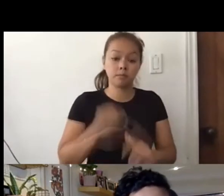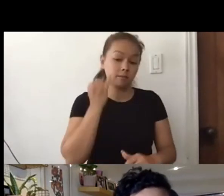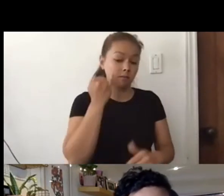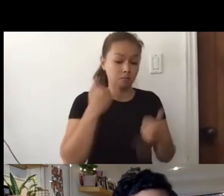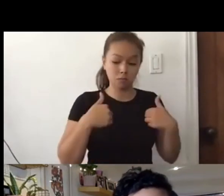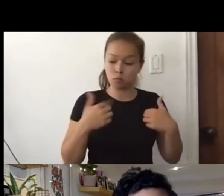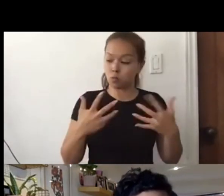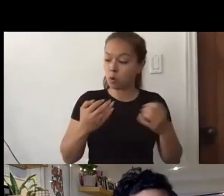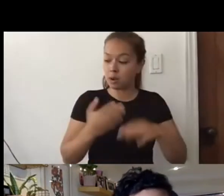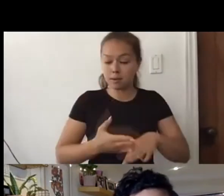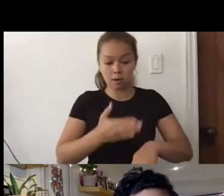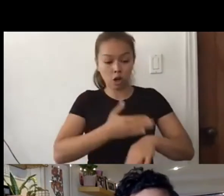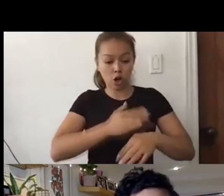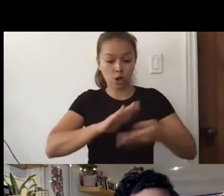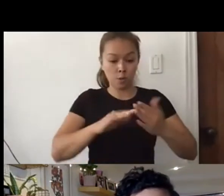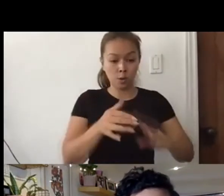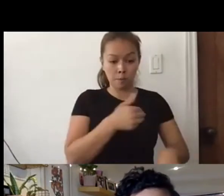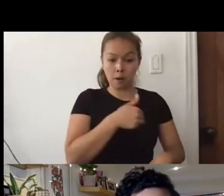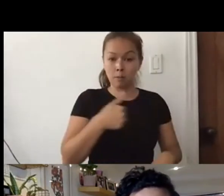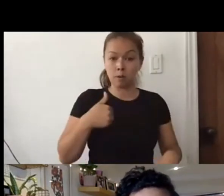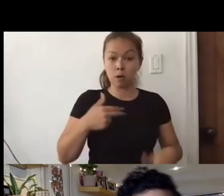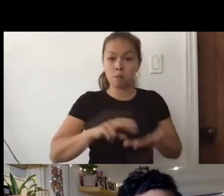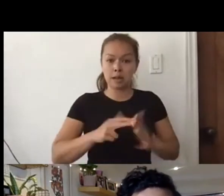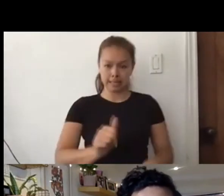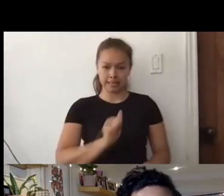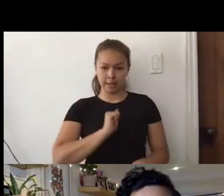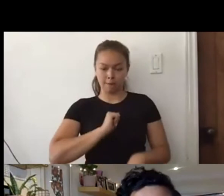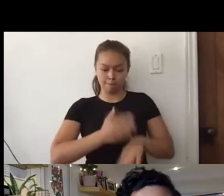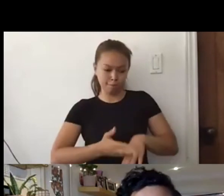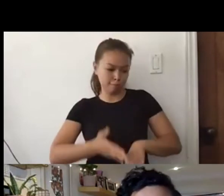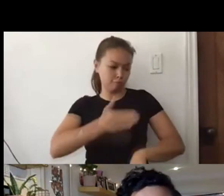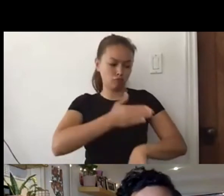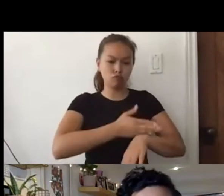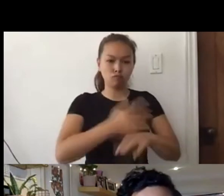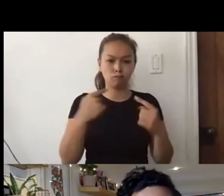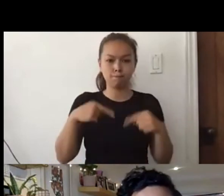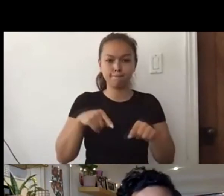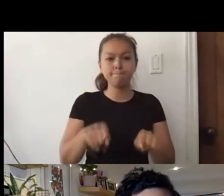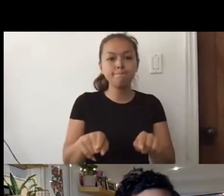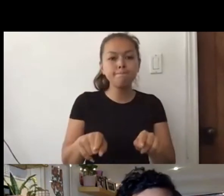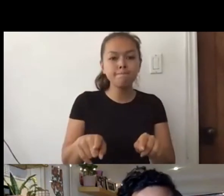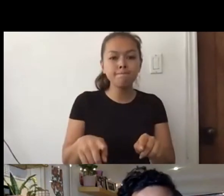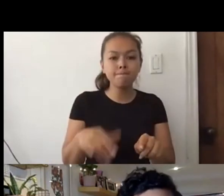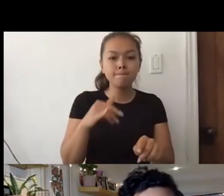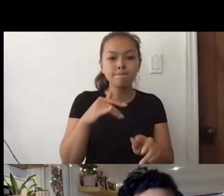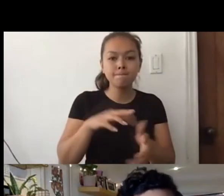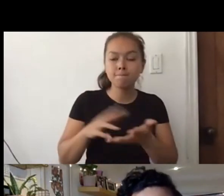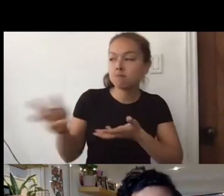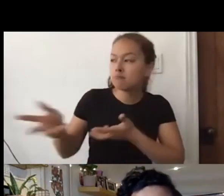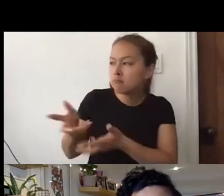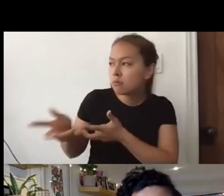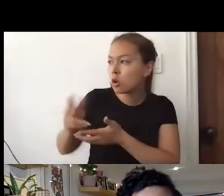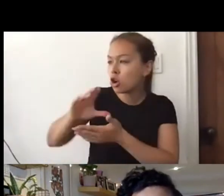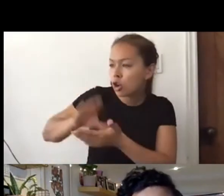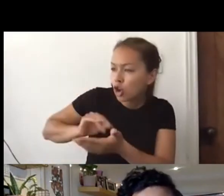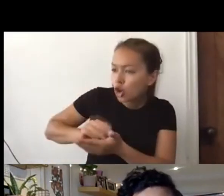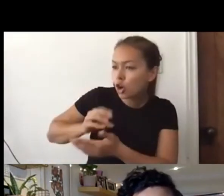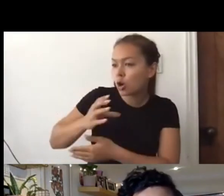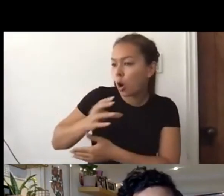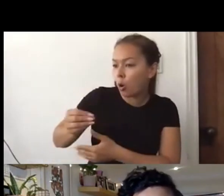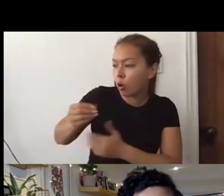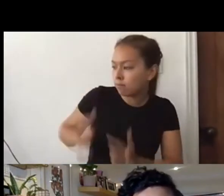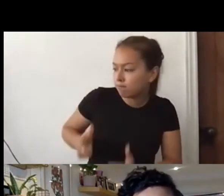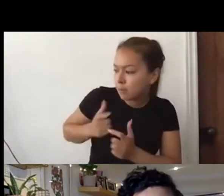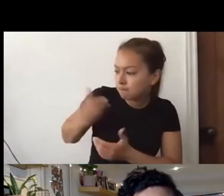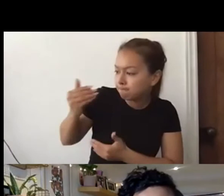means a better community member to coexist and learn alongside. You know, I really want to invest in that. And so